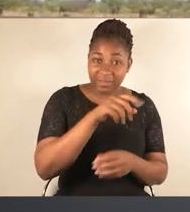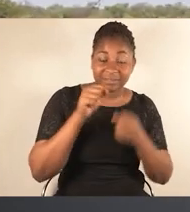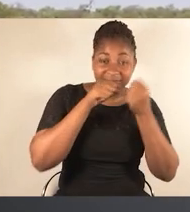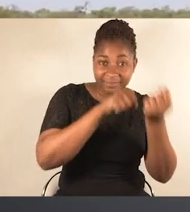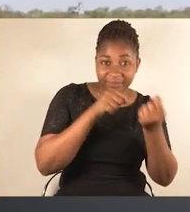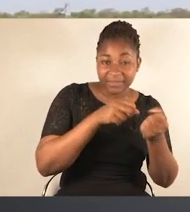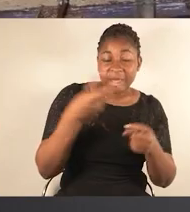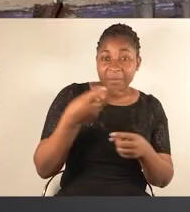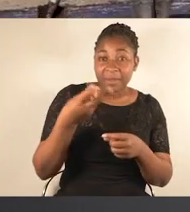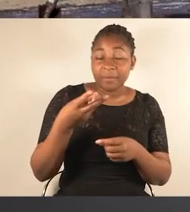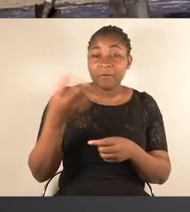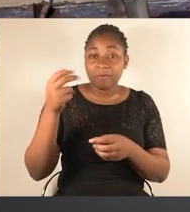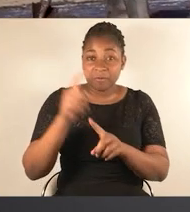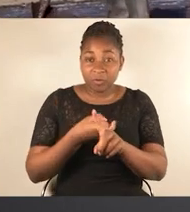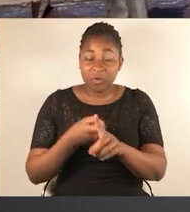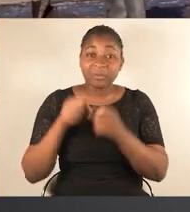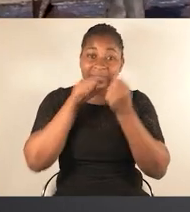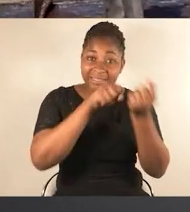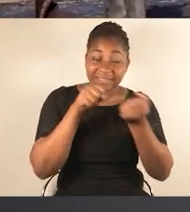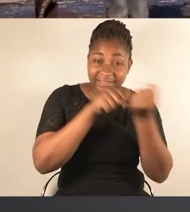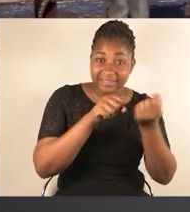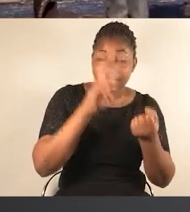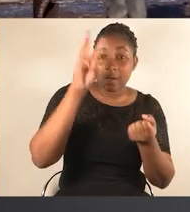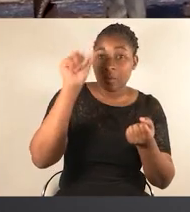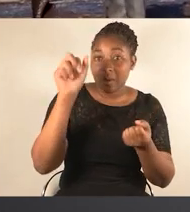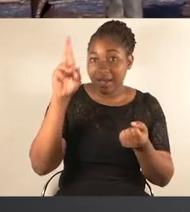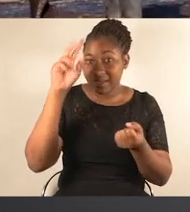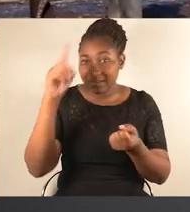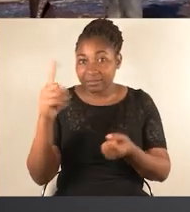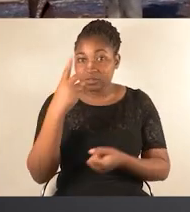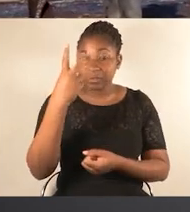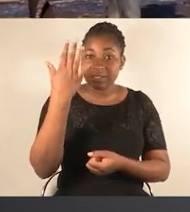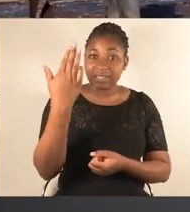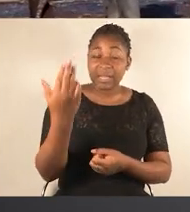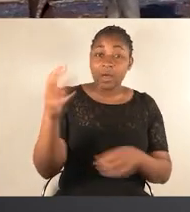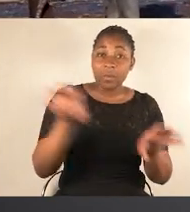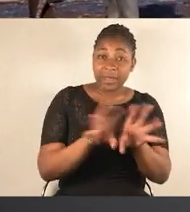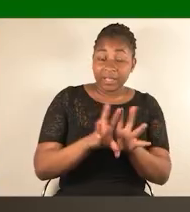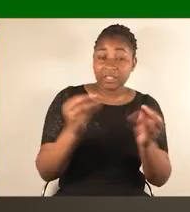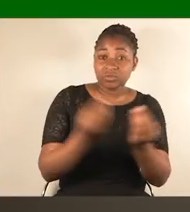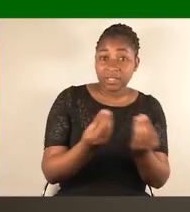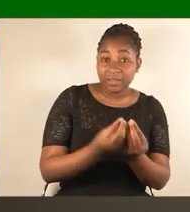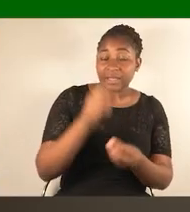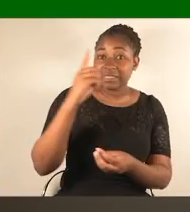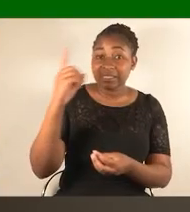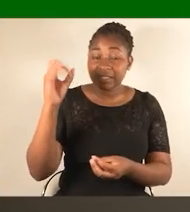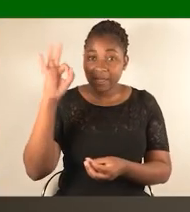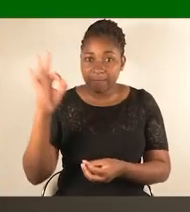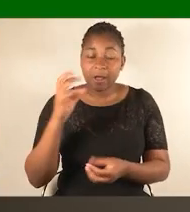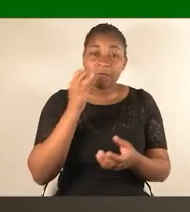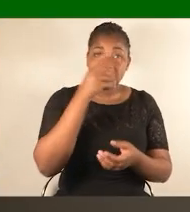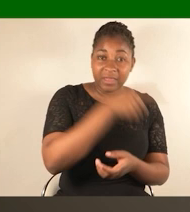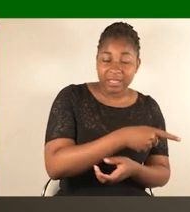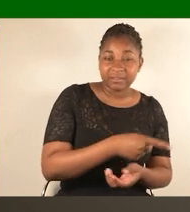district. A group of volunteers from Chiredzi's Ward 29 worked with the District Development Fund, DDF,